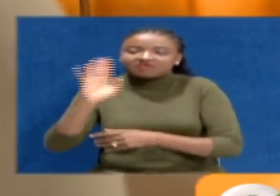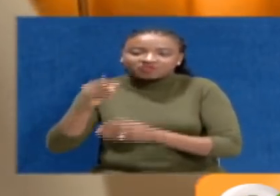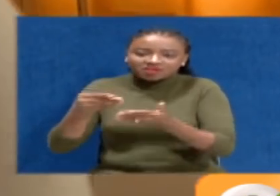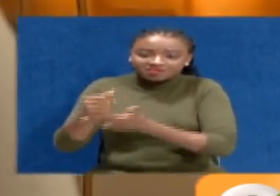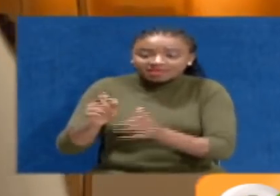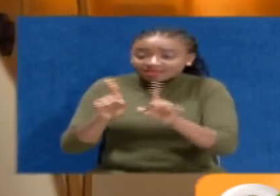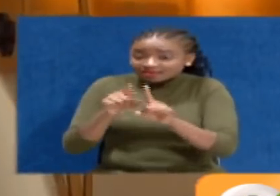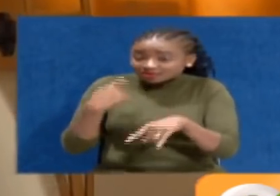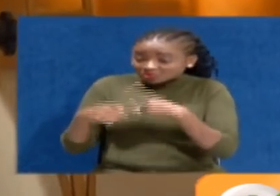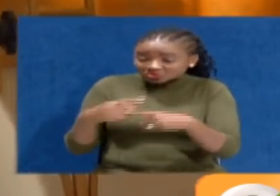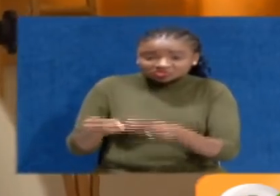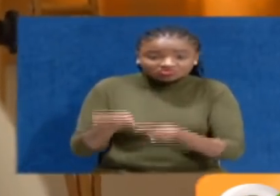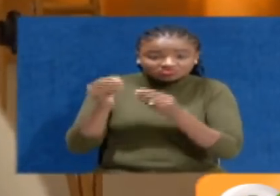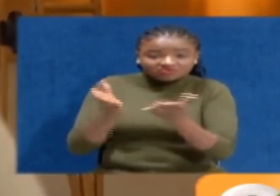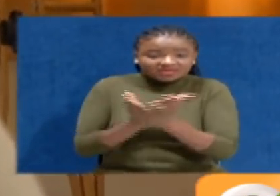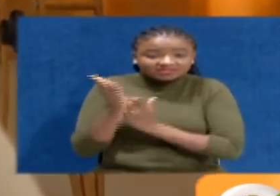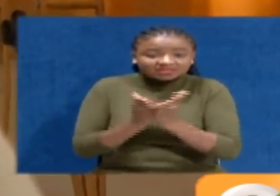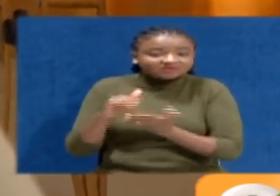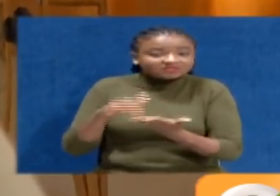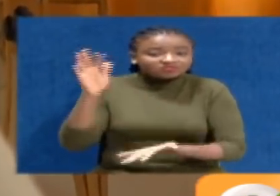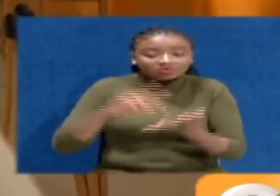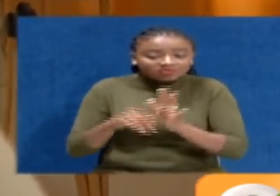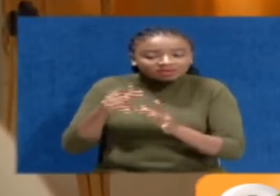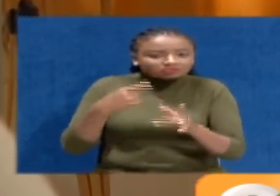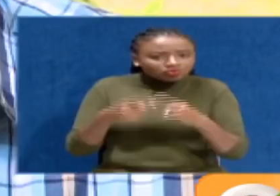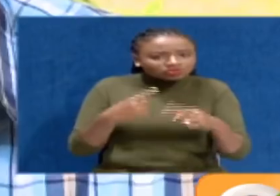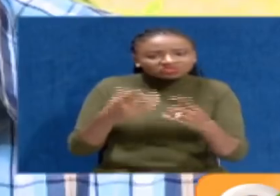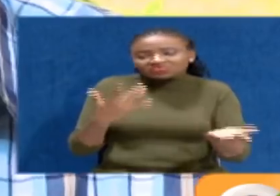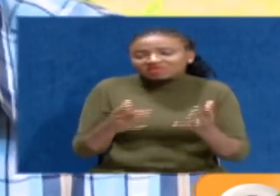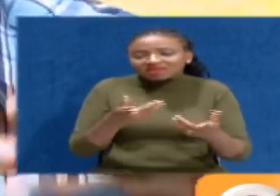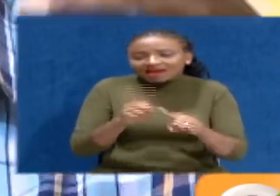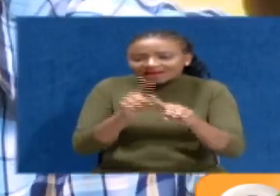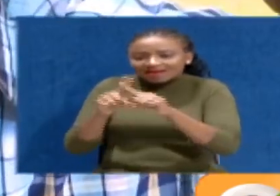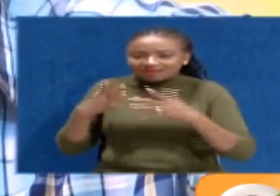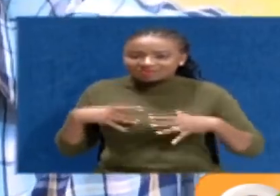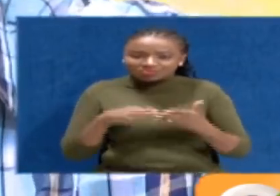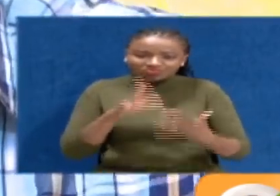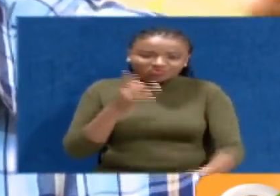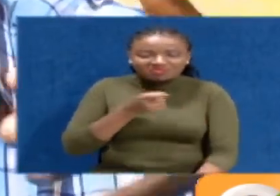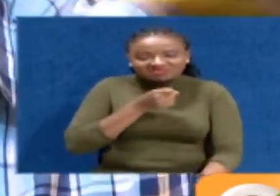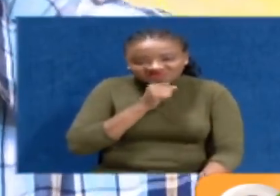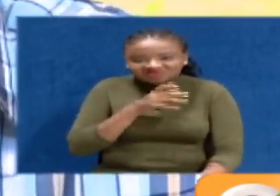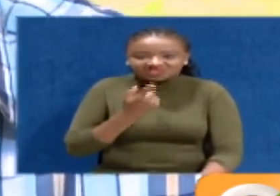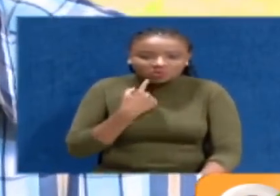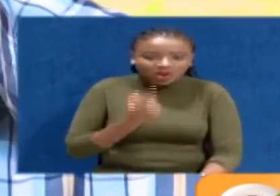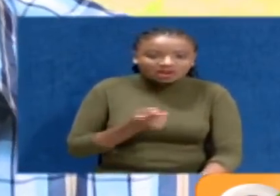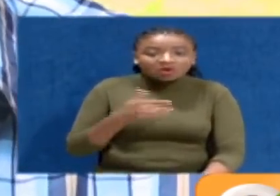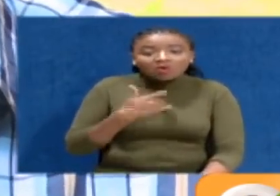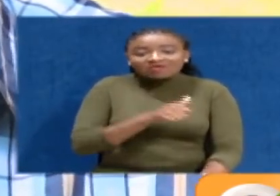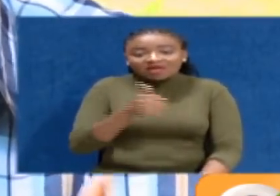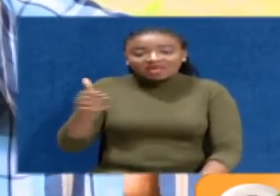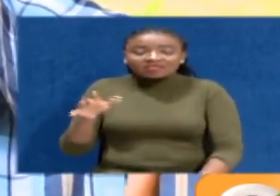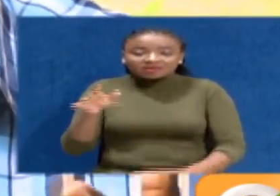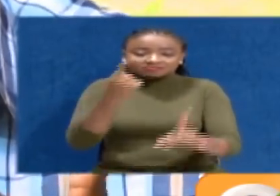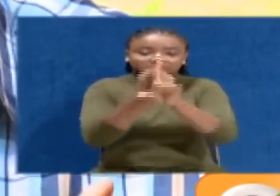provide more services. We would have expanded this place to 50, to even 100, or even have some others in different